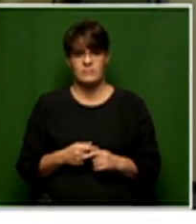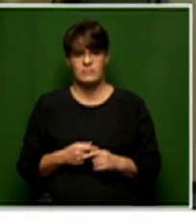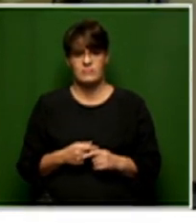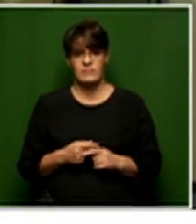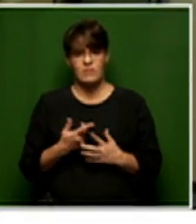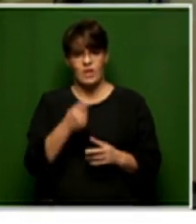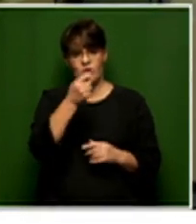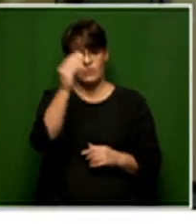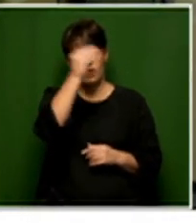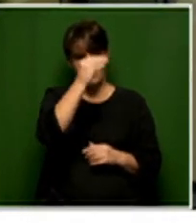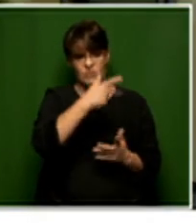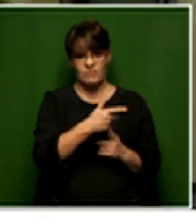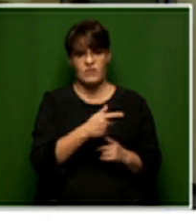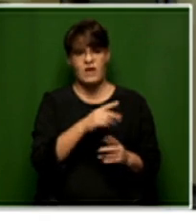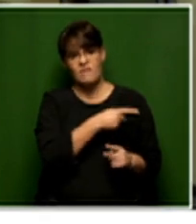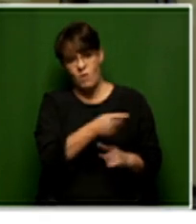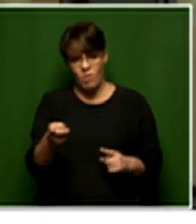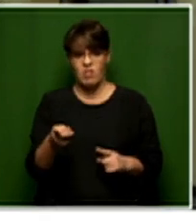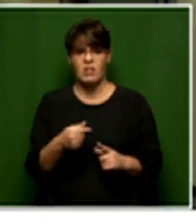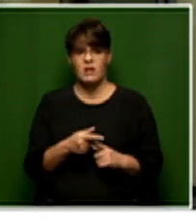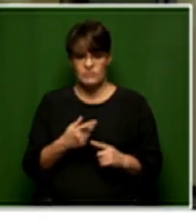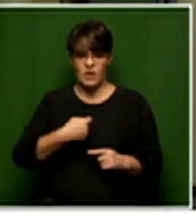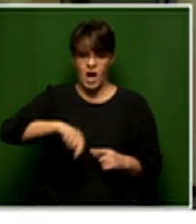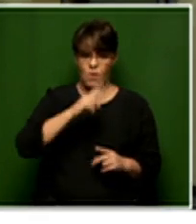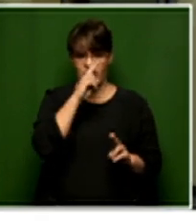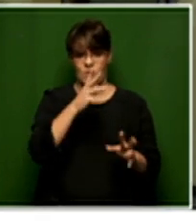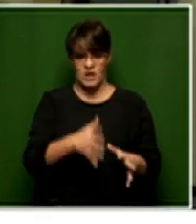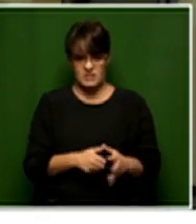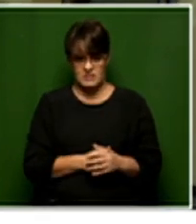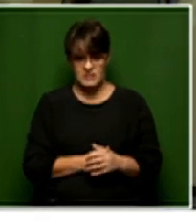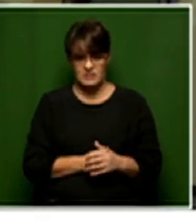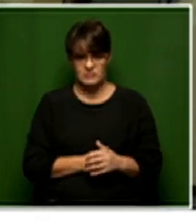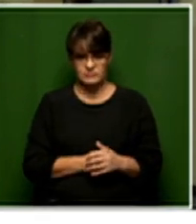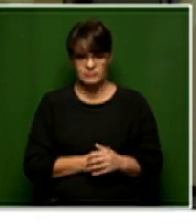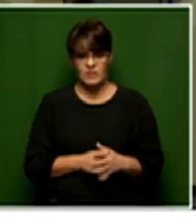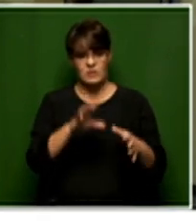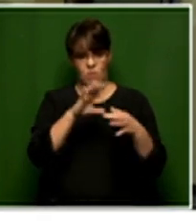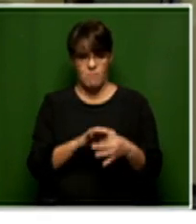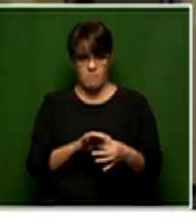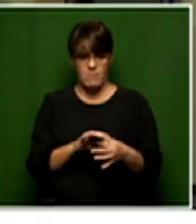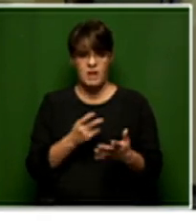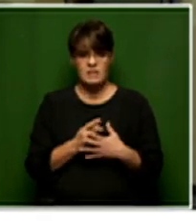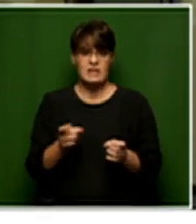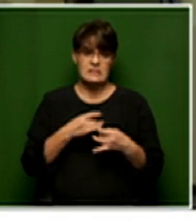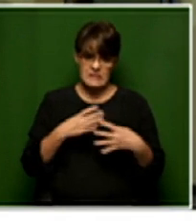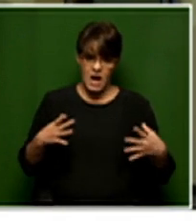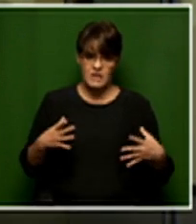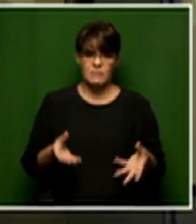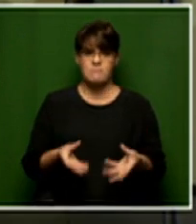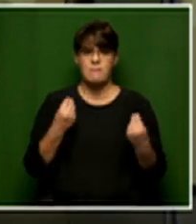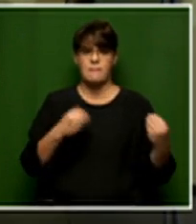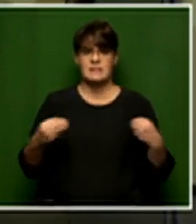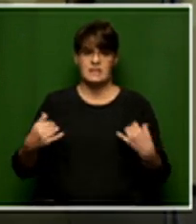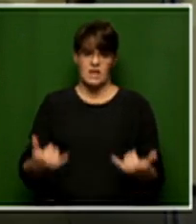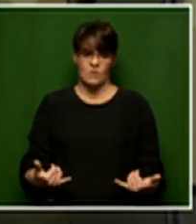Yeah, very good afternoon to you, Arabile, and good afternoon once again to our viewers at home. It is starting to get rather